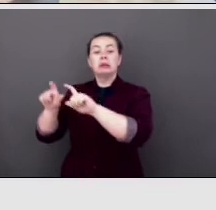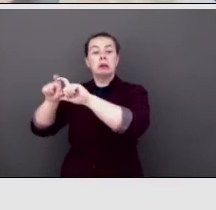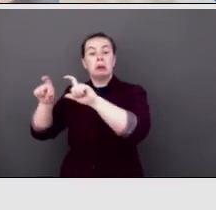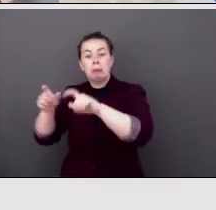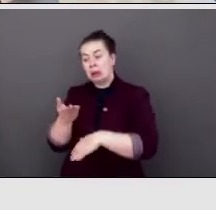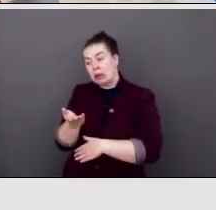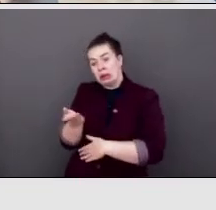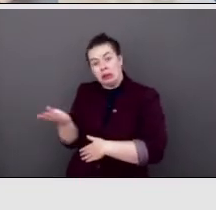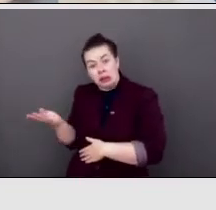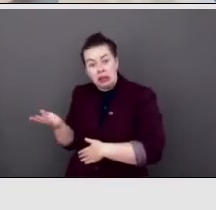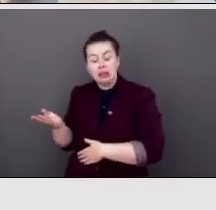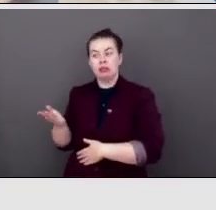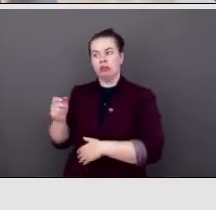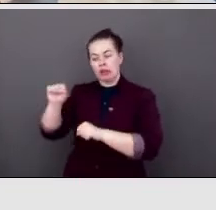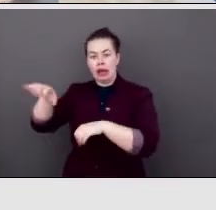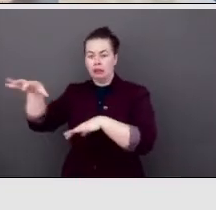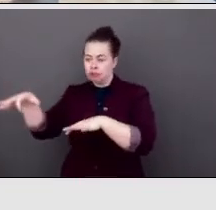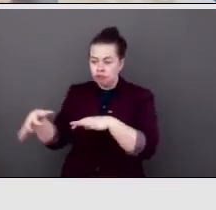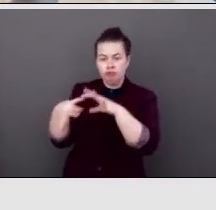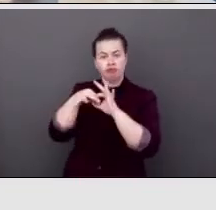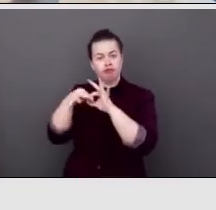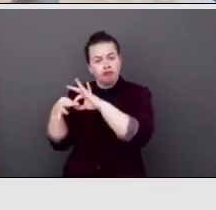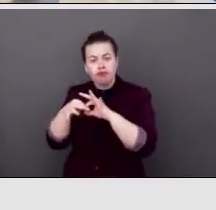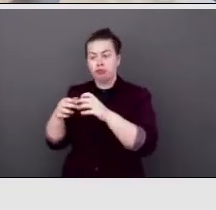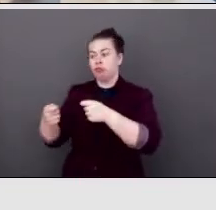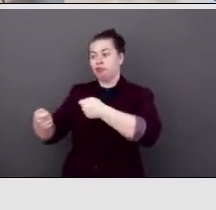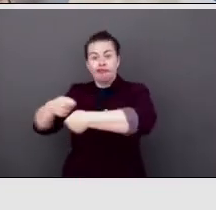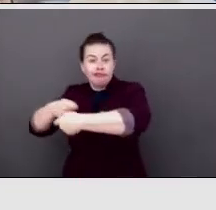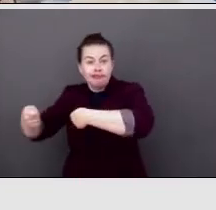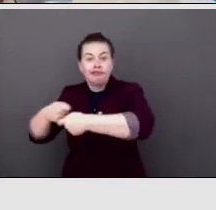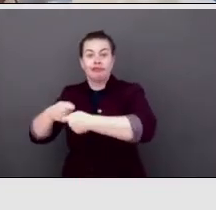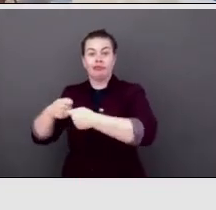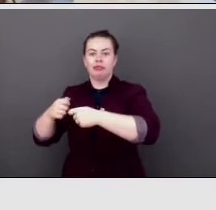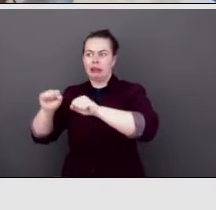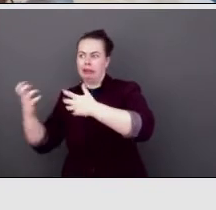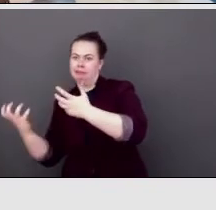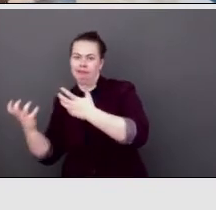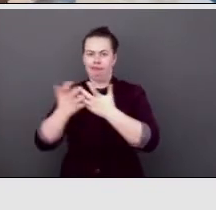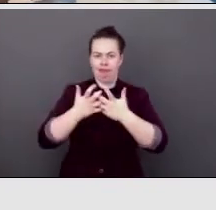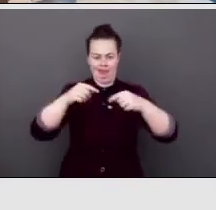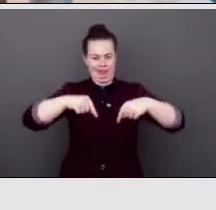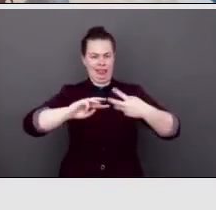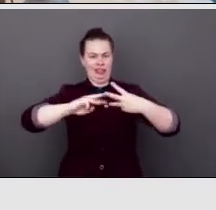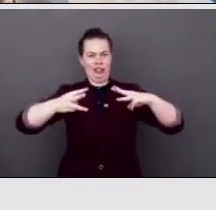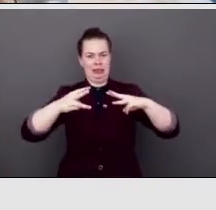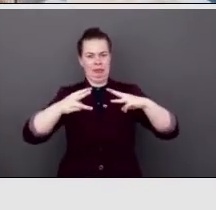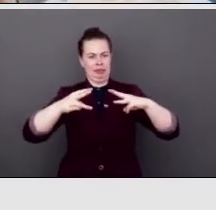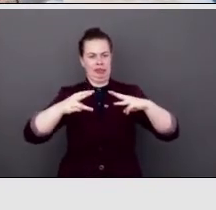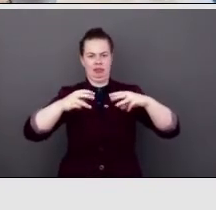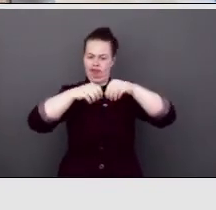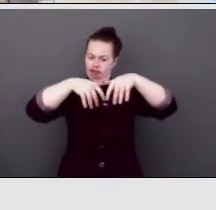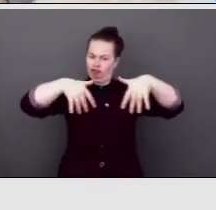third-party solution and also medical devices and other devices from the Shapes marketplace.